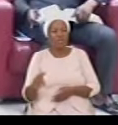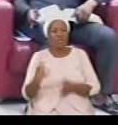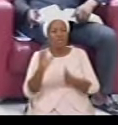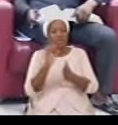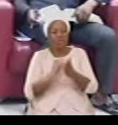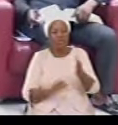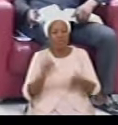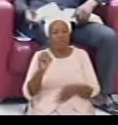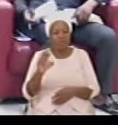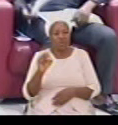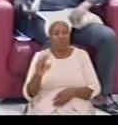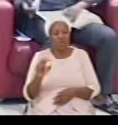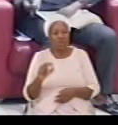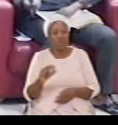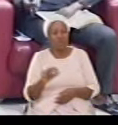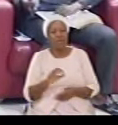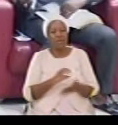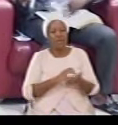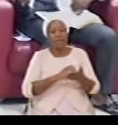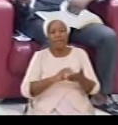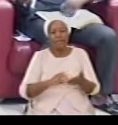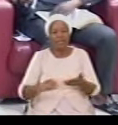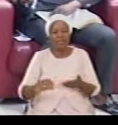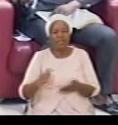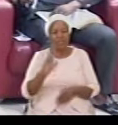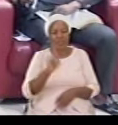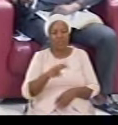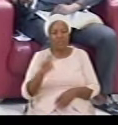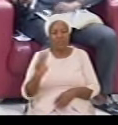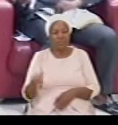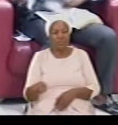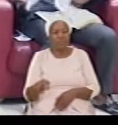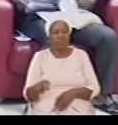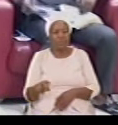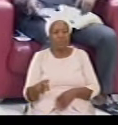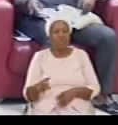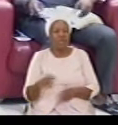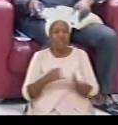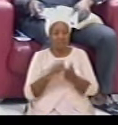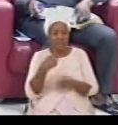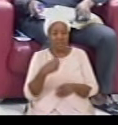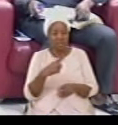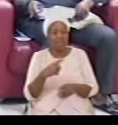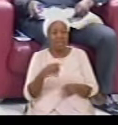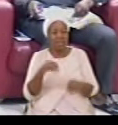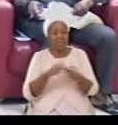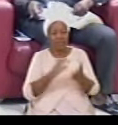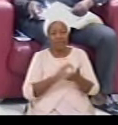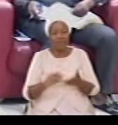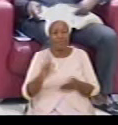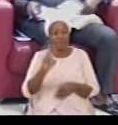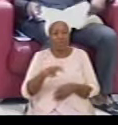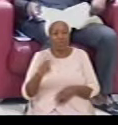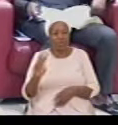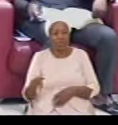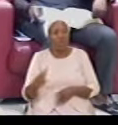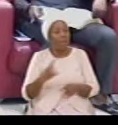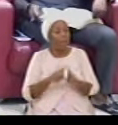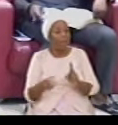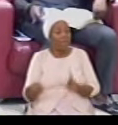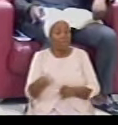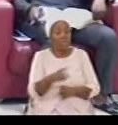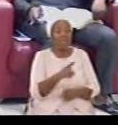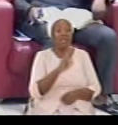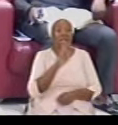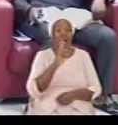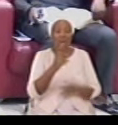Chapter 12. We're looking at verse 22. It says in verse 22, but ye